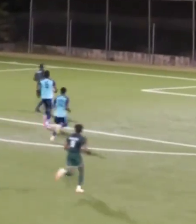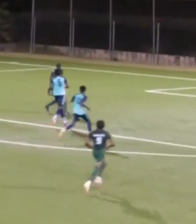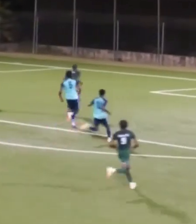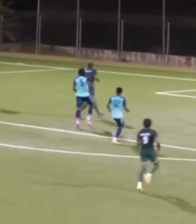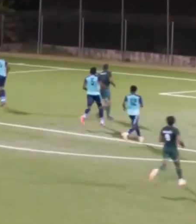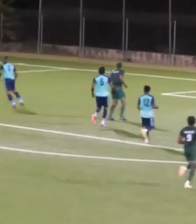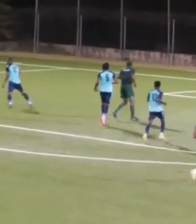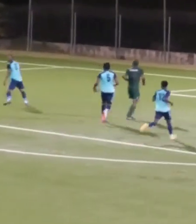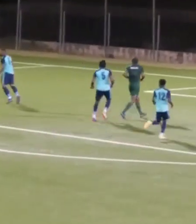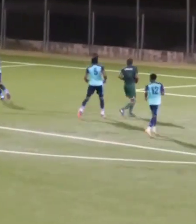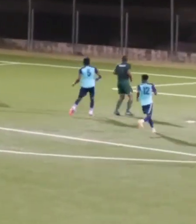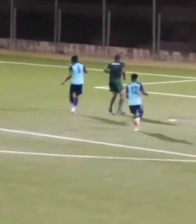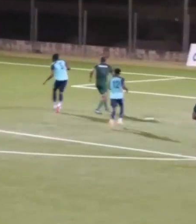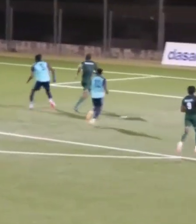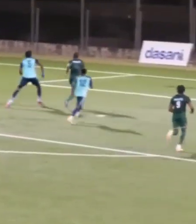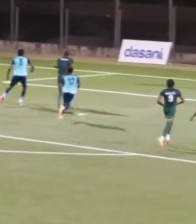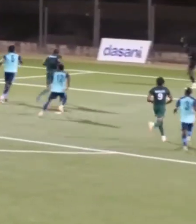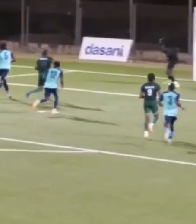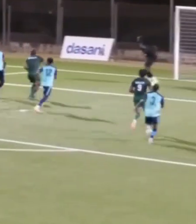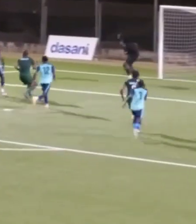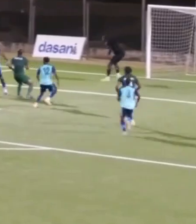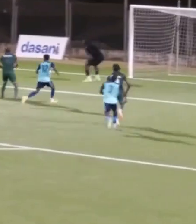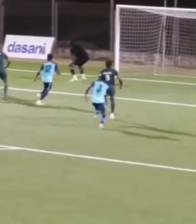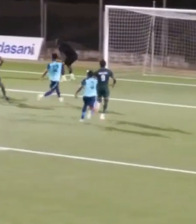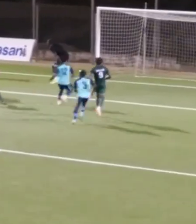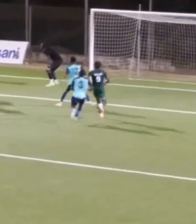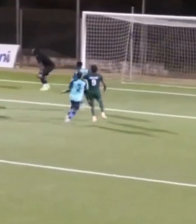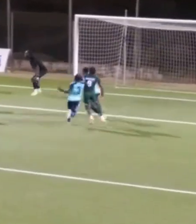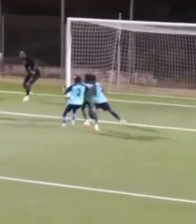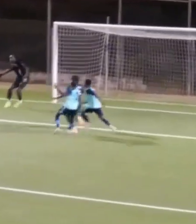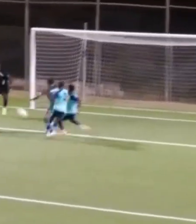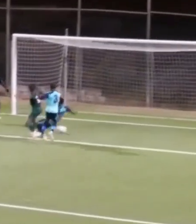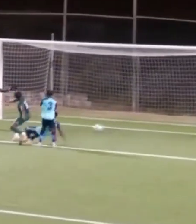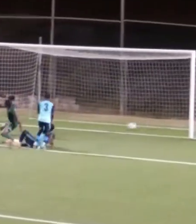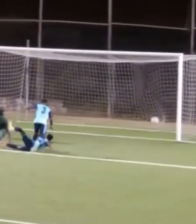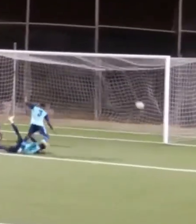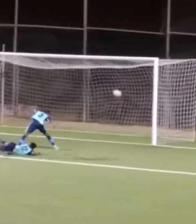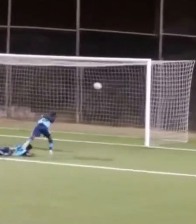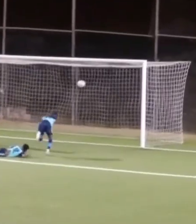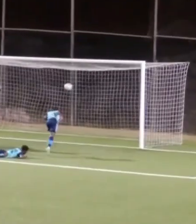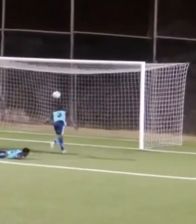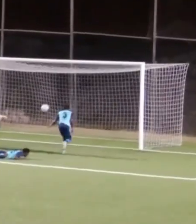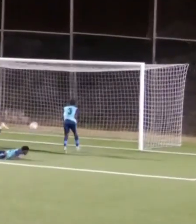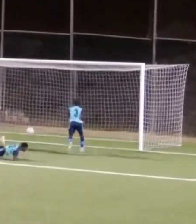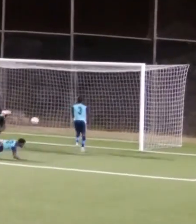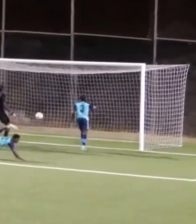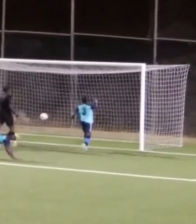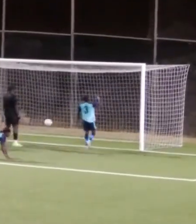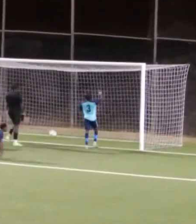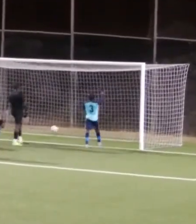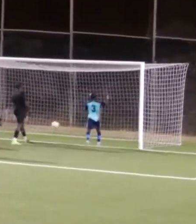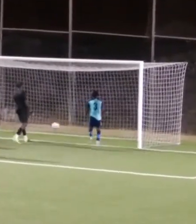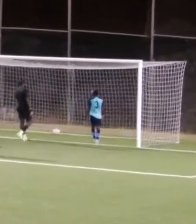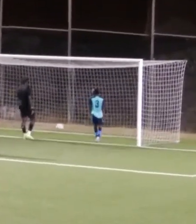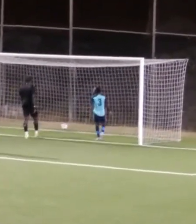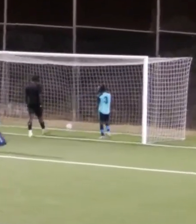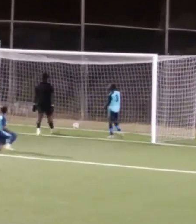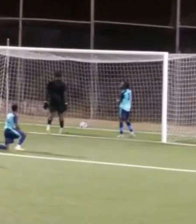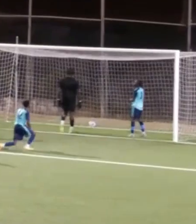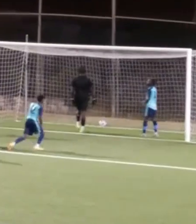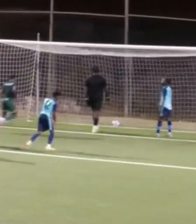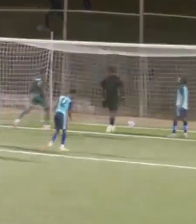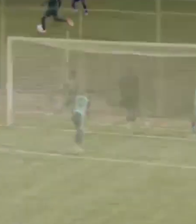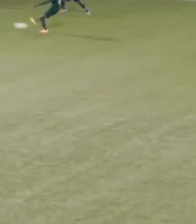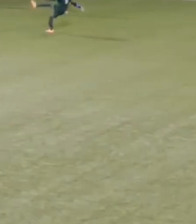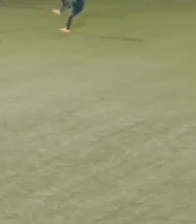in first half injury time. Talk about threading the needle. Armando Sugar Lashley pokes it home. 2-1 at the